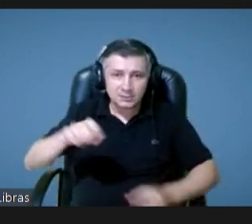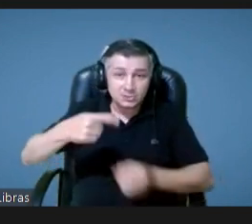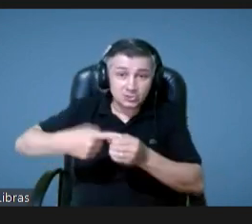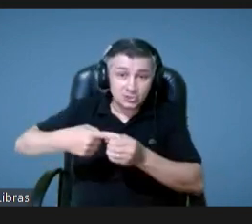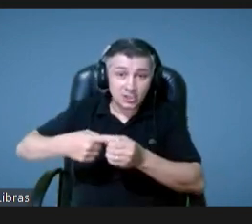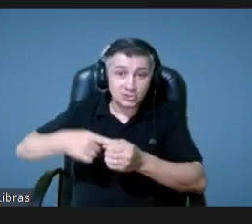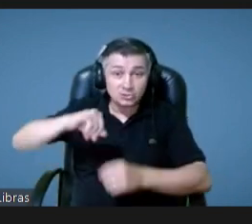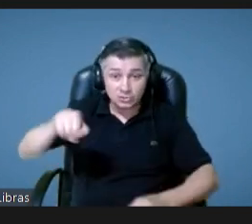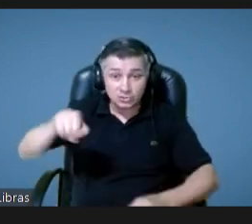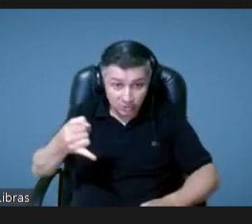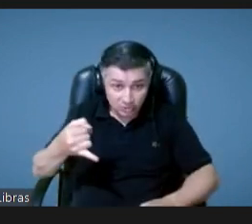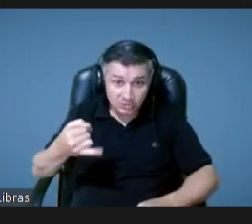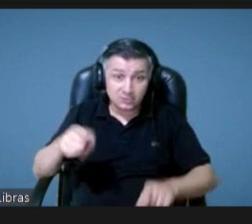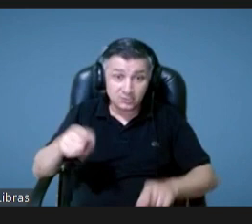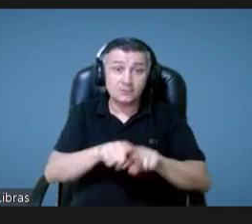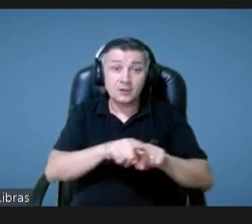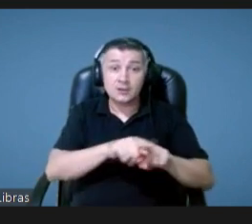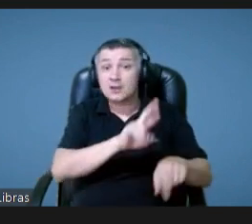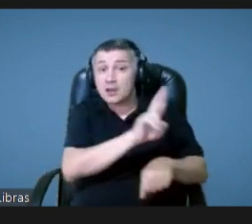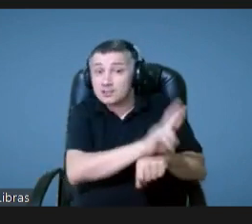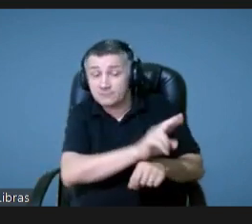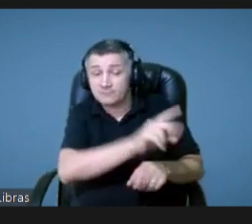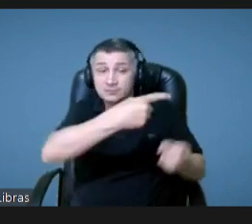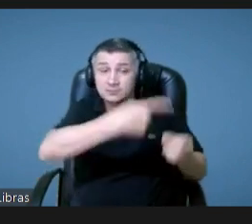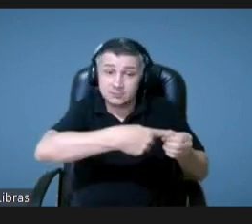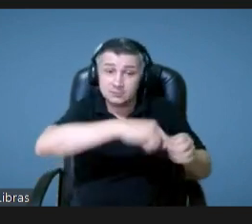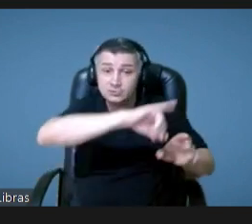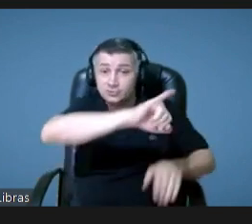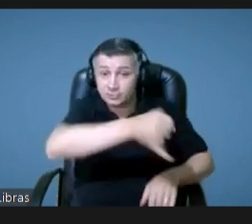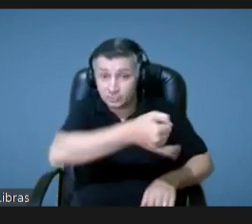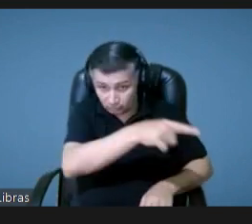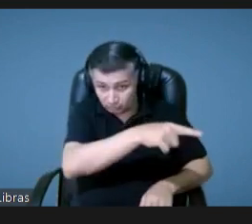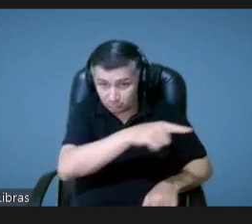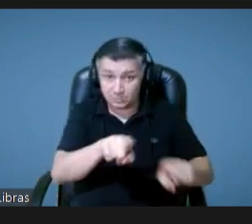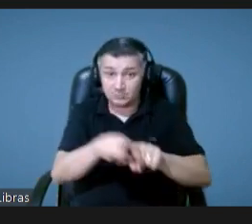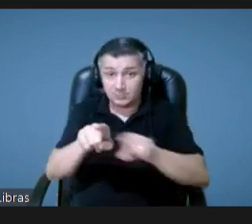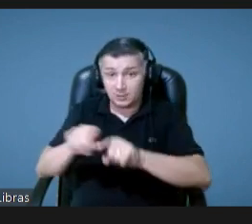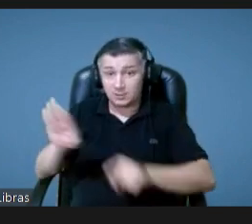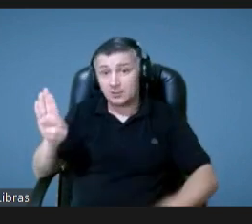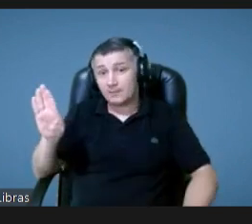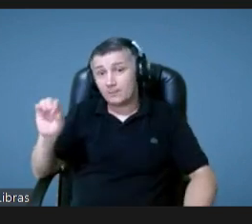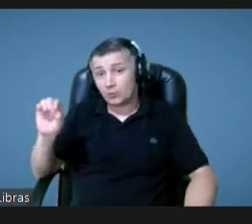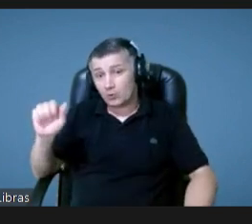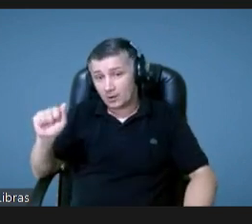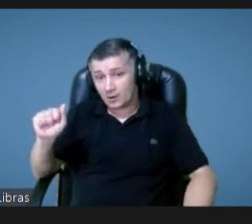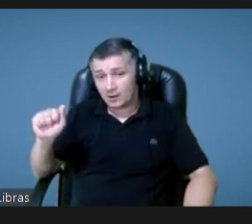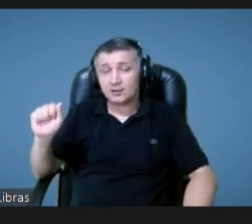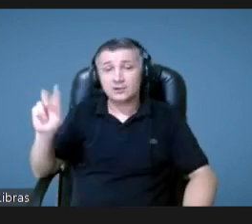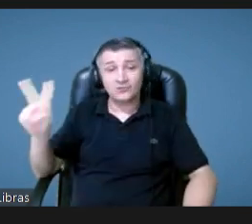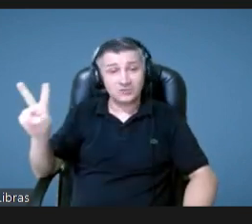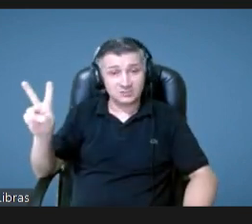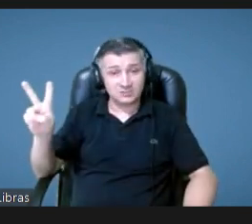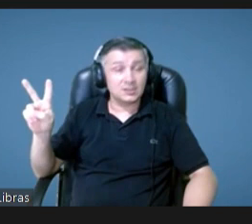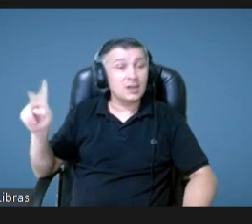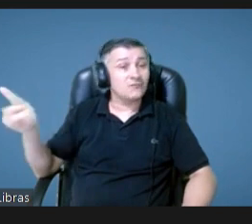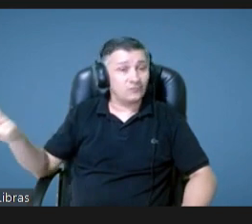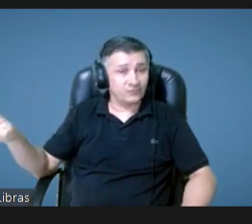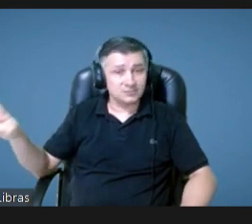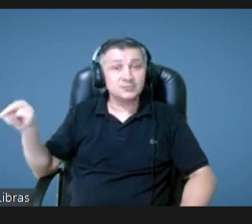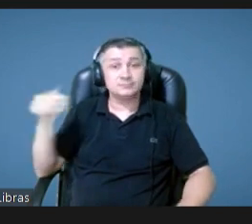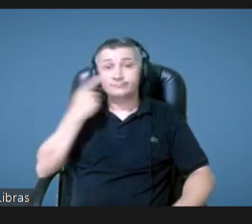in the Bosque Cidade Jardim and Reserva Cidade Jardim, and new units in the Boa Vista